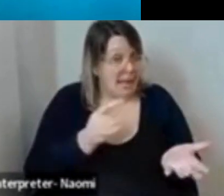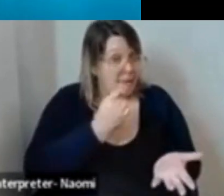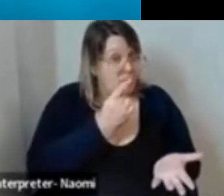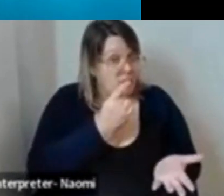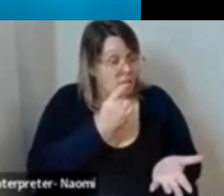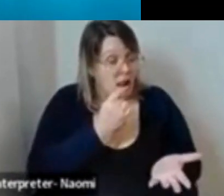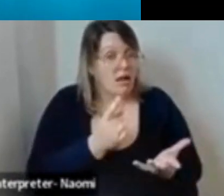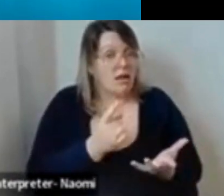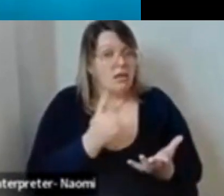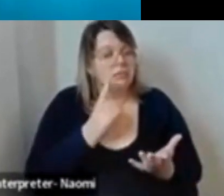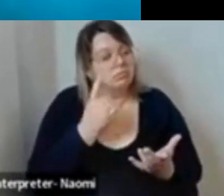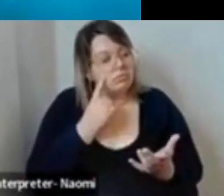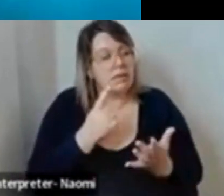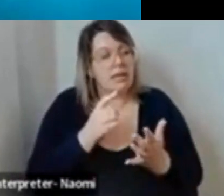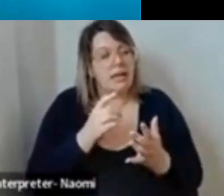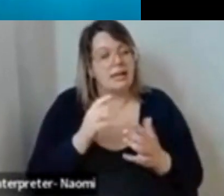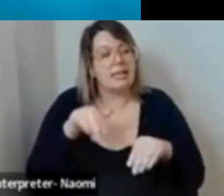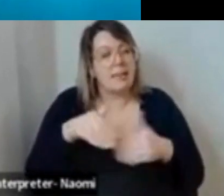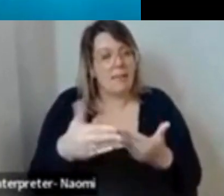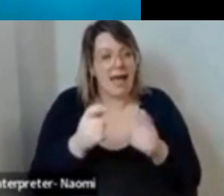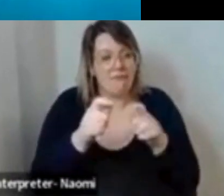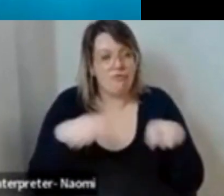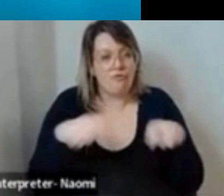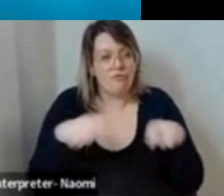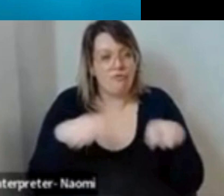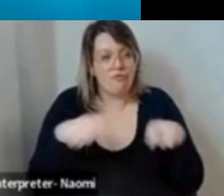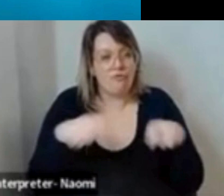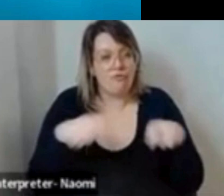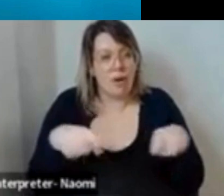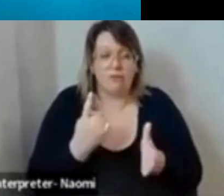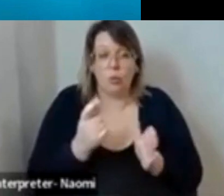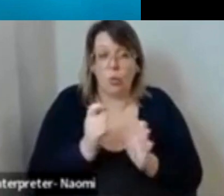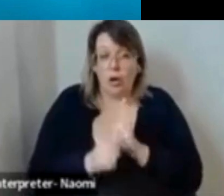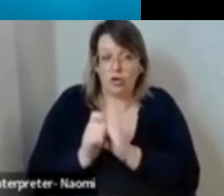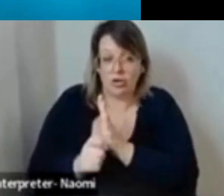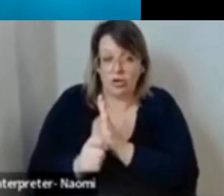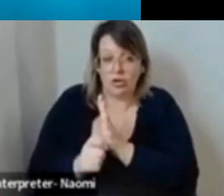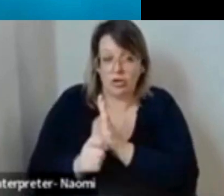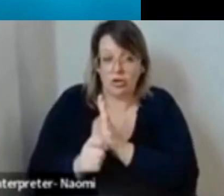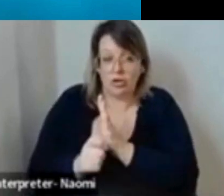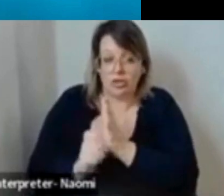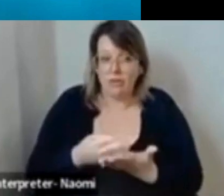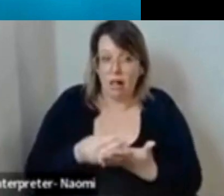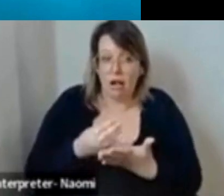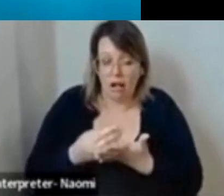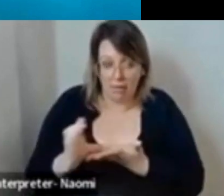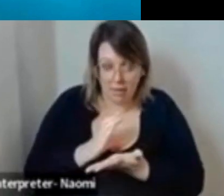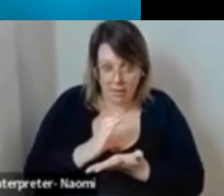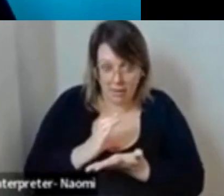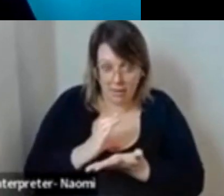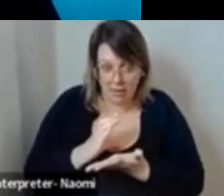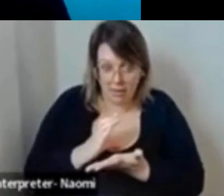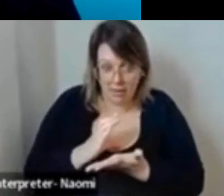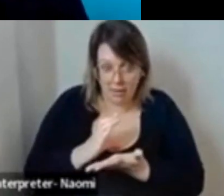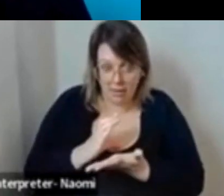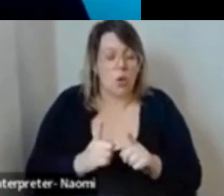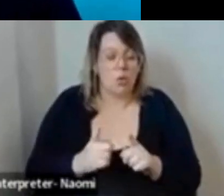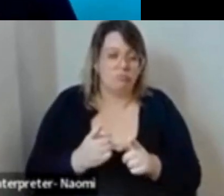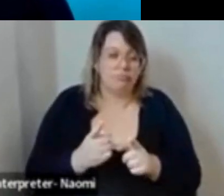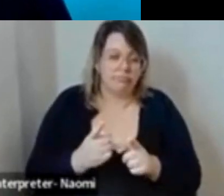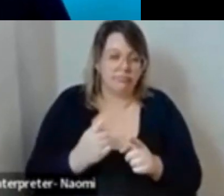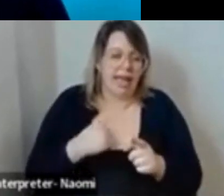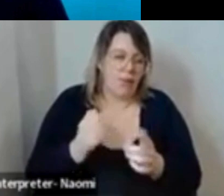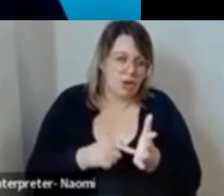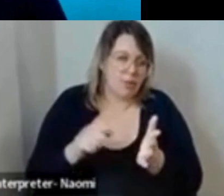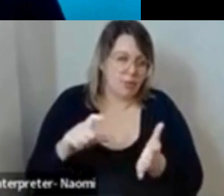you back to the fact that the supply framework is mandatory for purchases made using the capital grants. And what I would also do is refer to our terms and